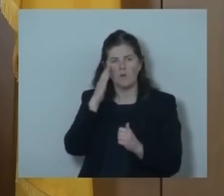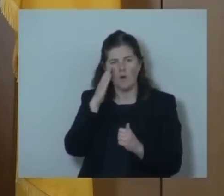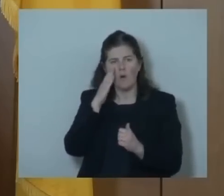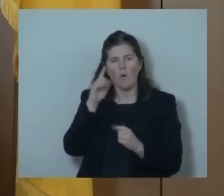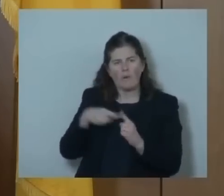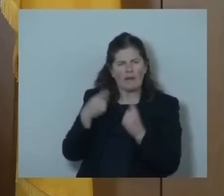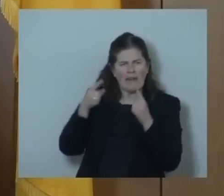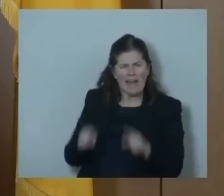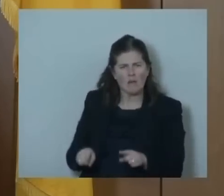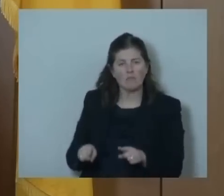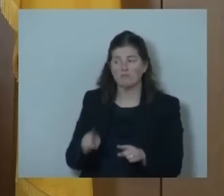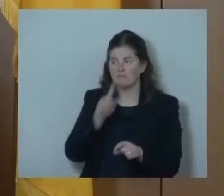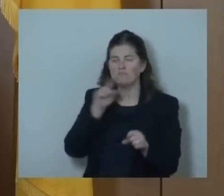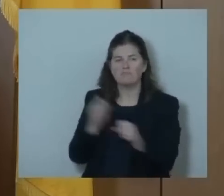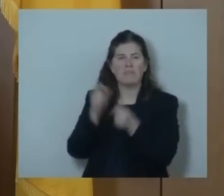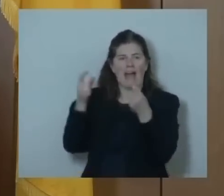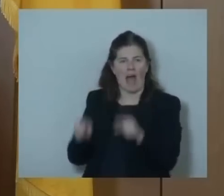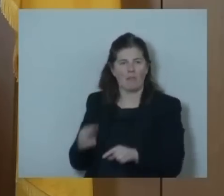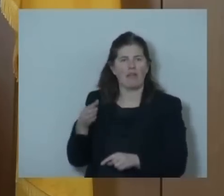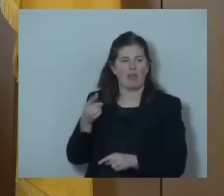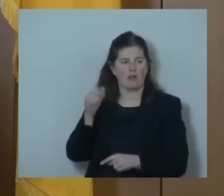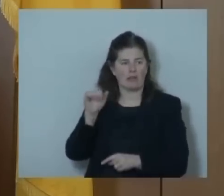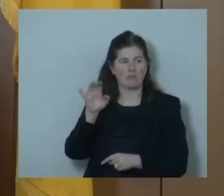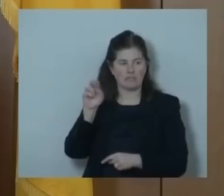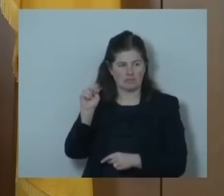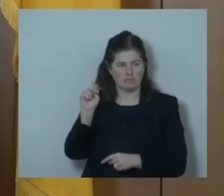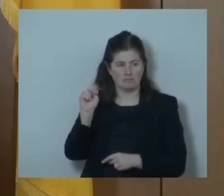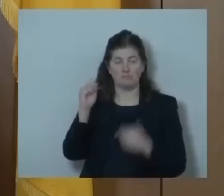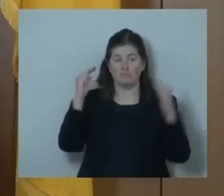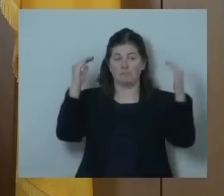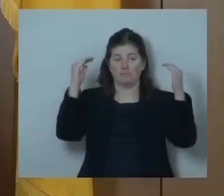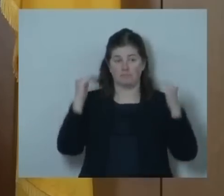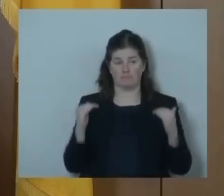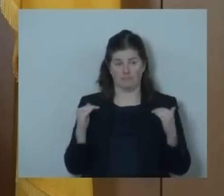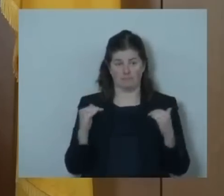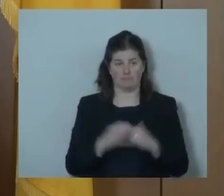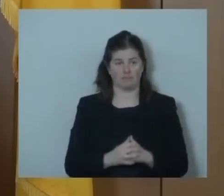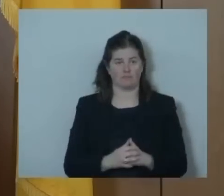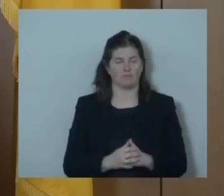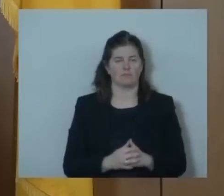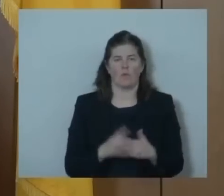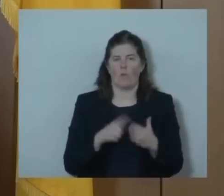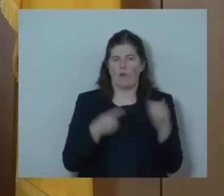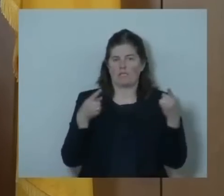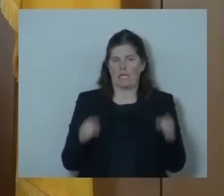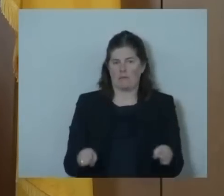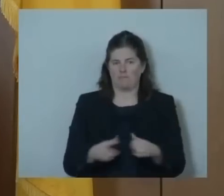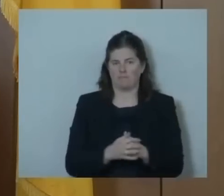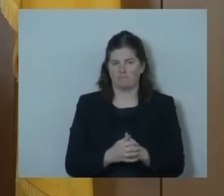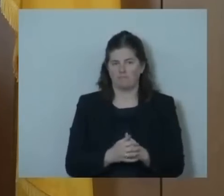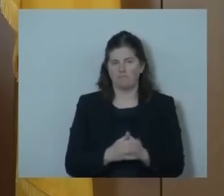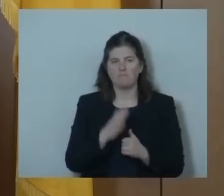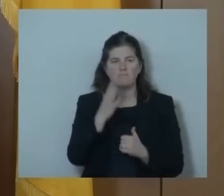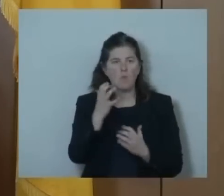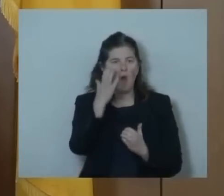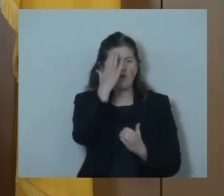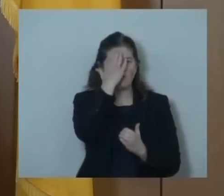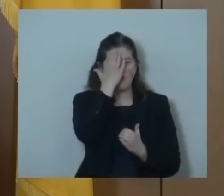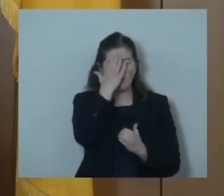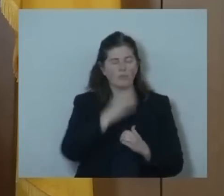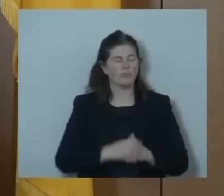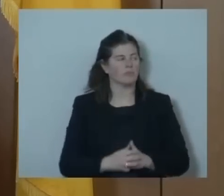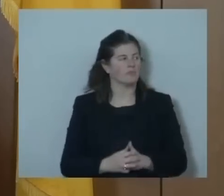happen. It has happened. All right, next steps. Here's where we are. I want folks